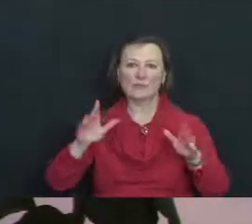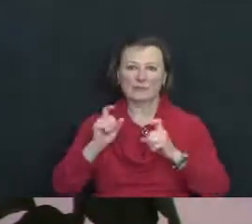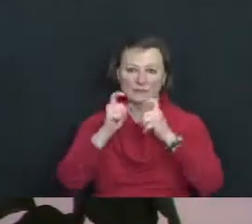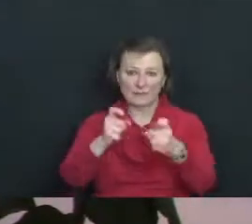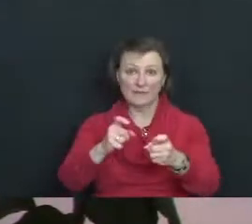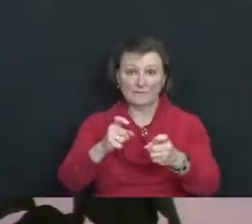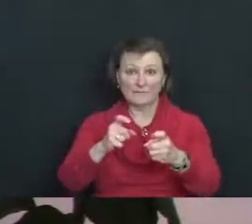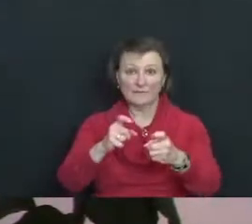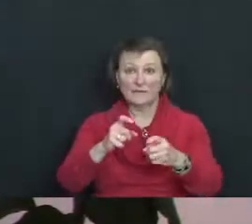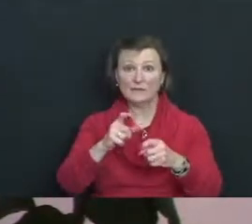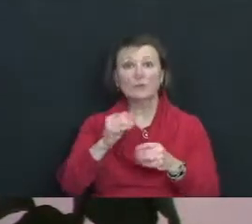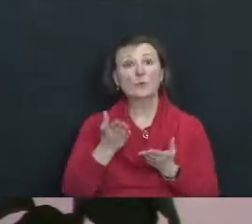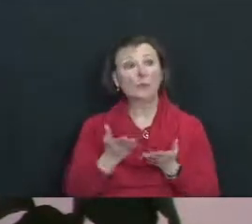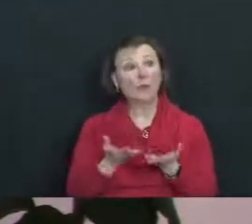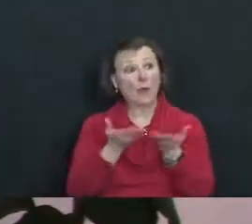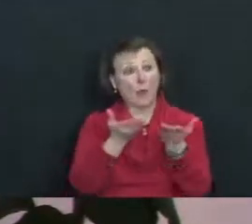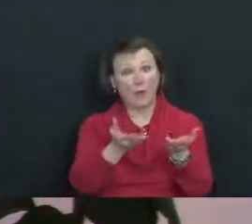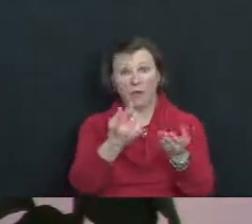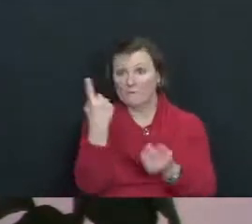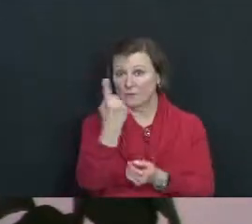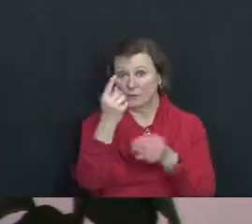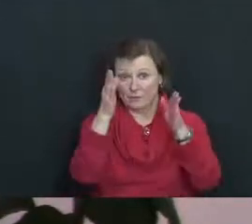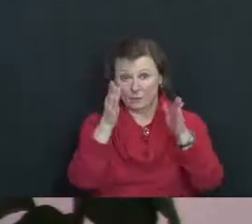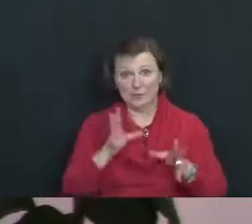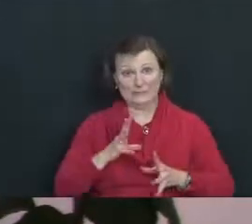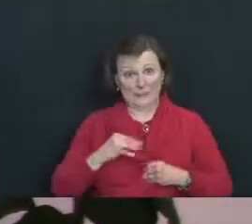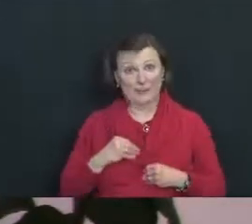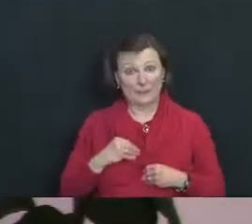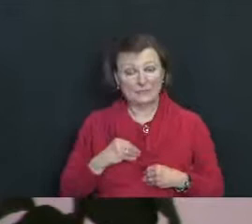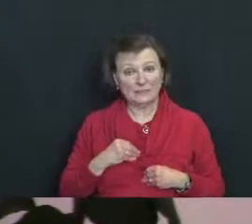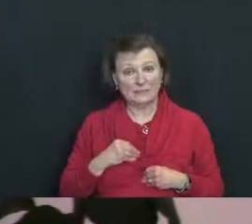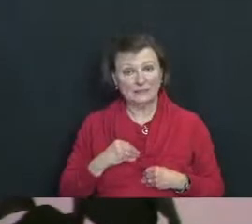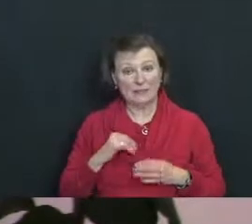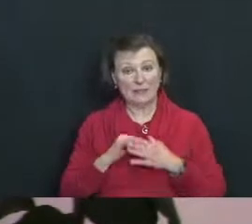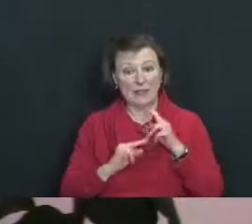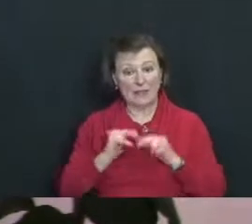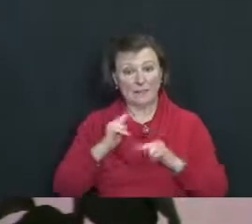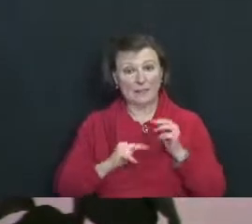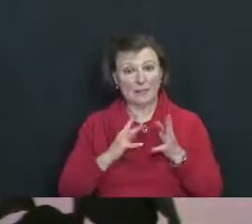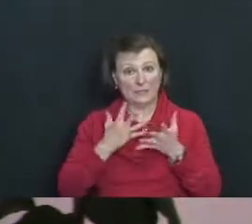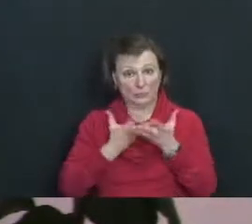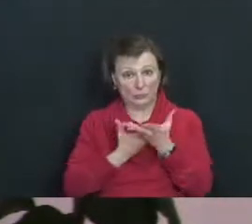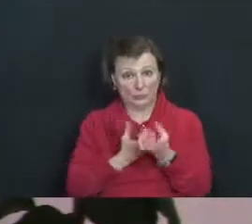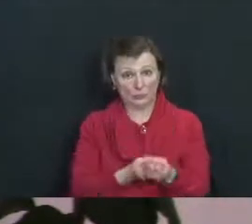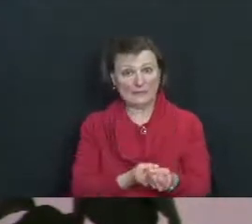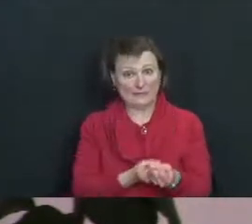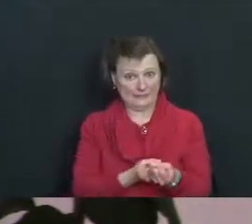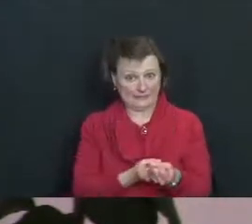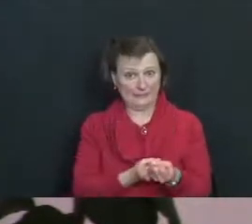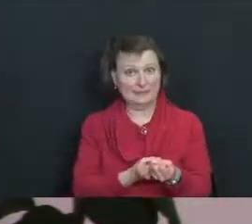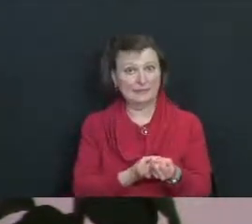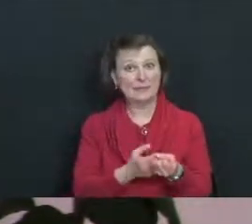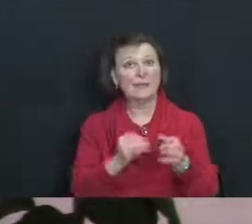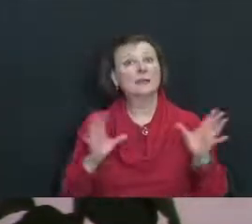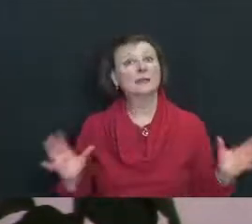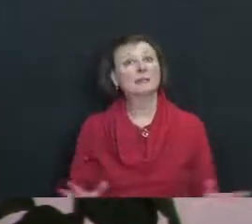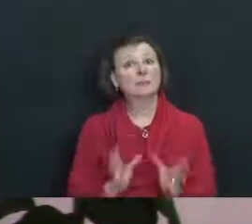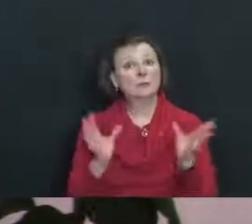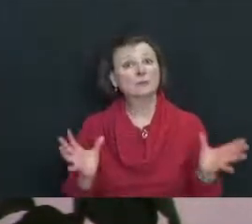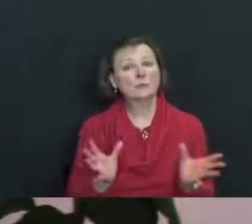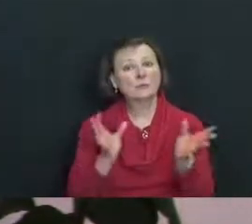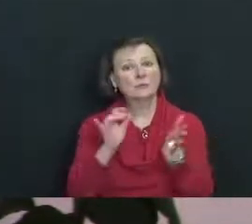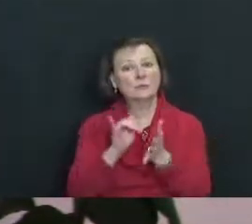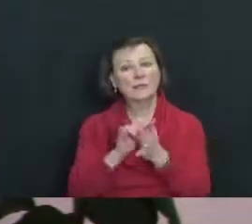offer somebody acceptance that builds trust and encouragement that leads to